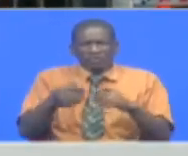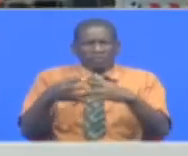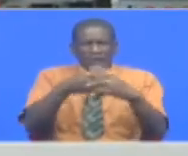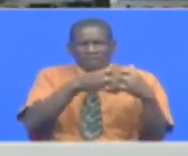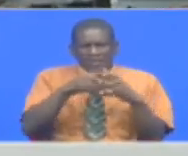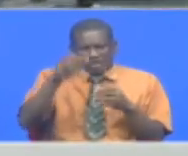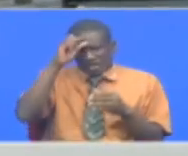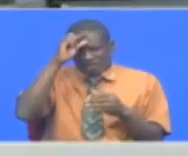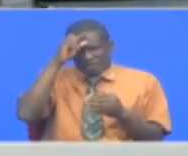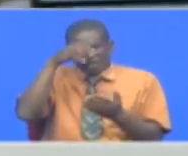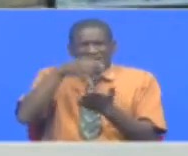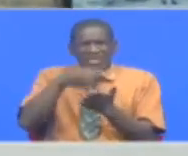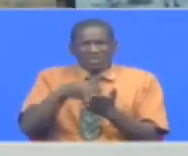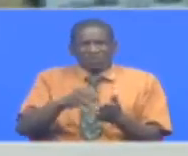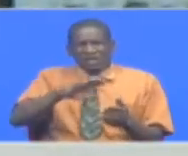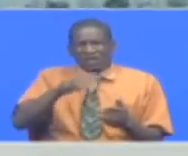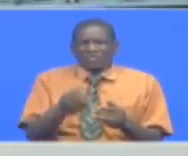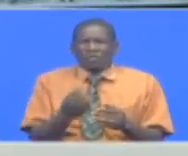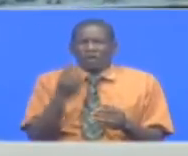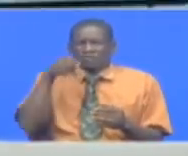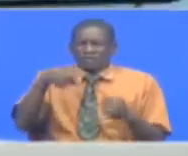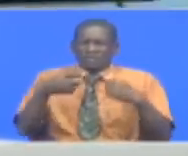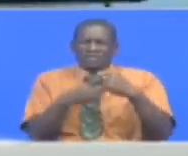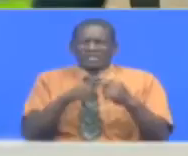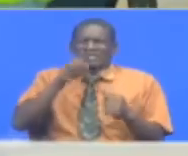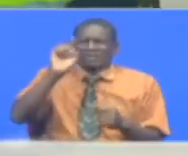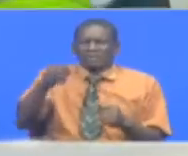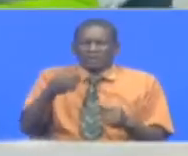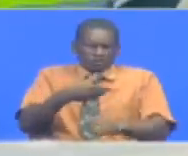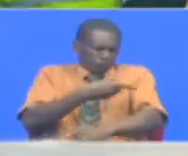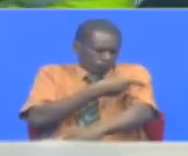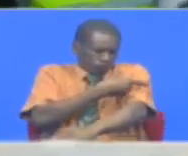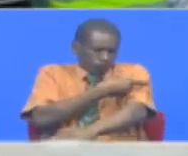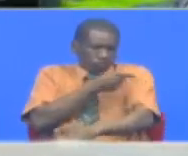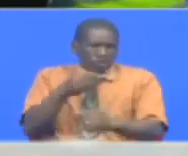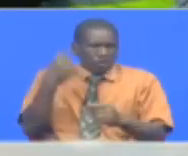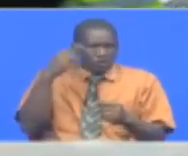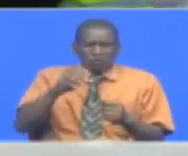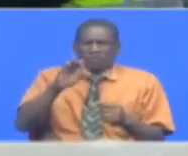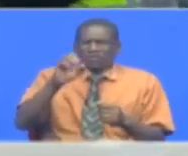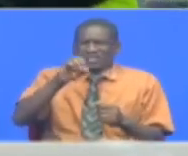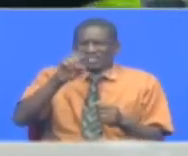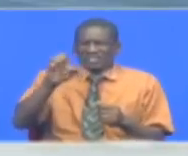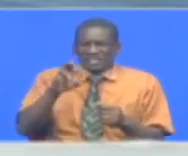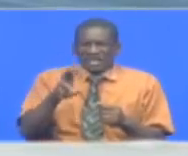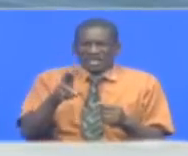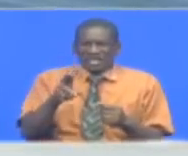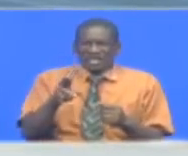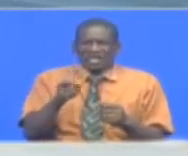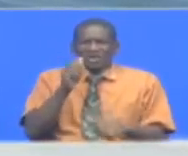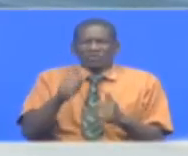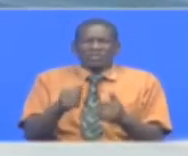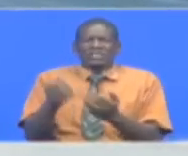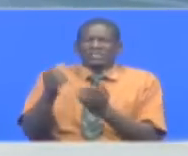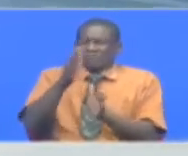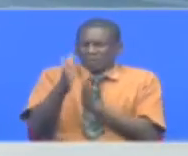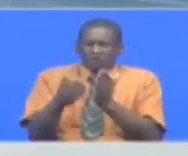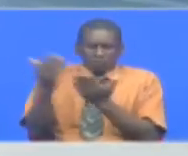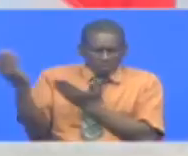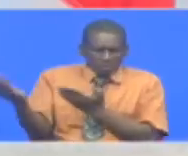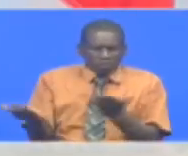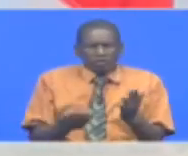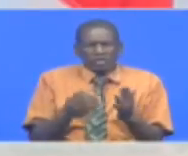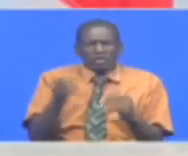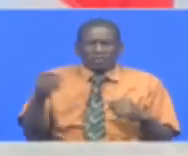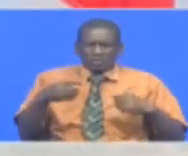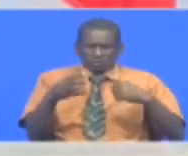government, including a further 1.6 million doses of Pfizer vaccines scheduled to be delivered mid-September.